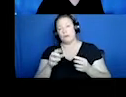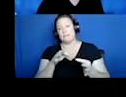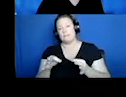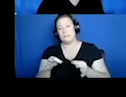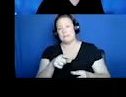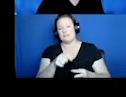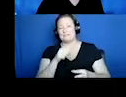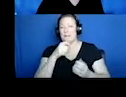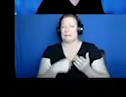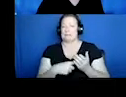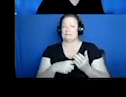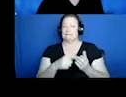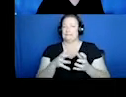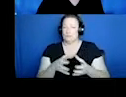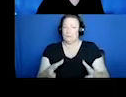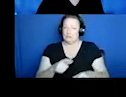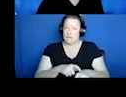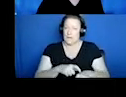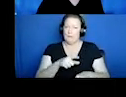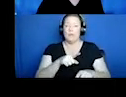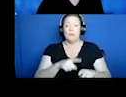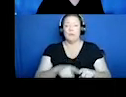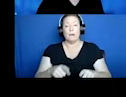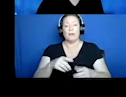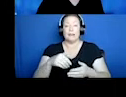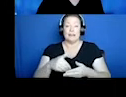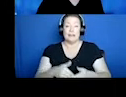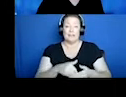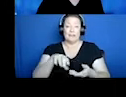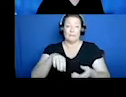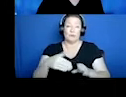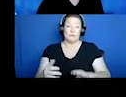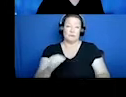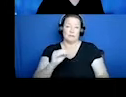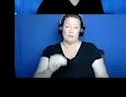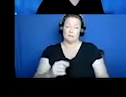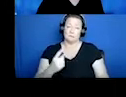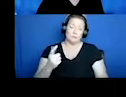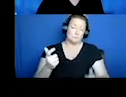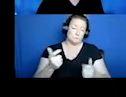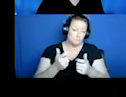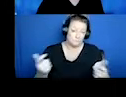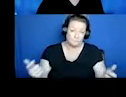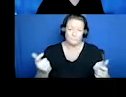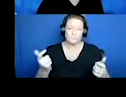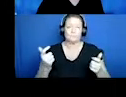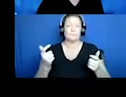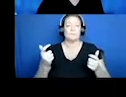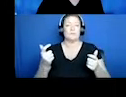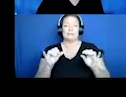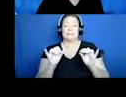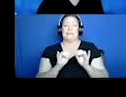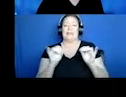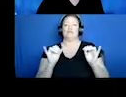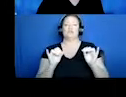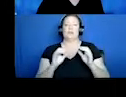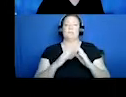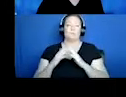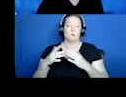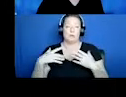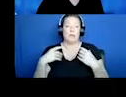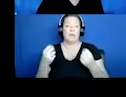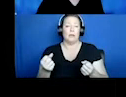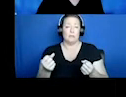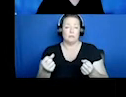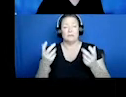ton of time here, but as we all know, infant mortality rate is one of the key gauges of community health.